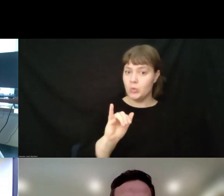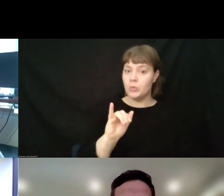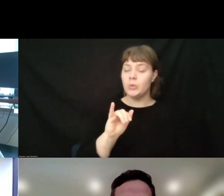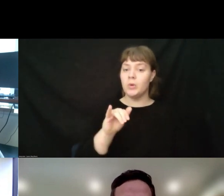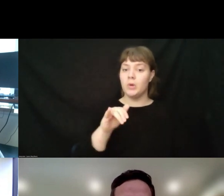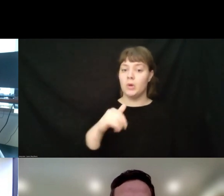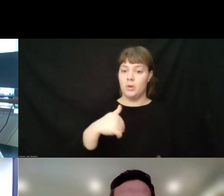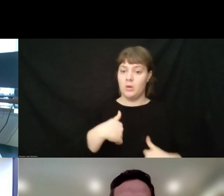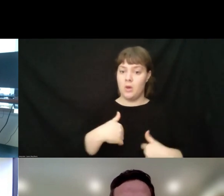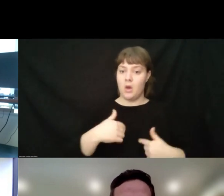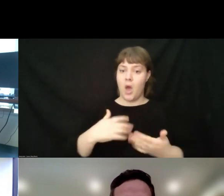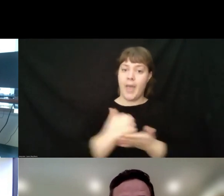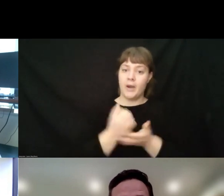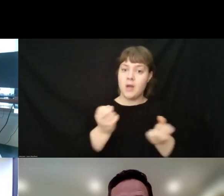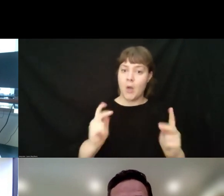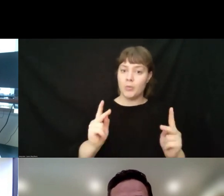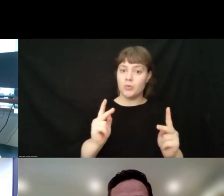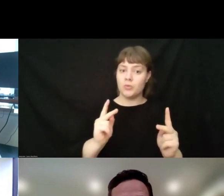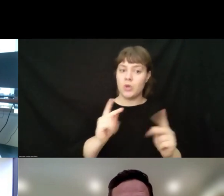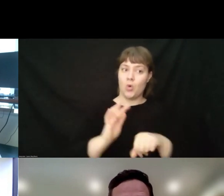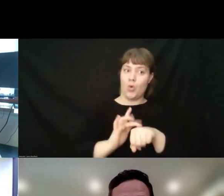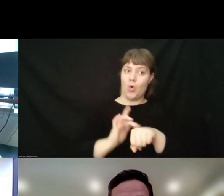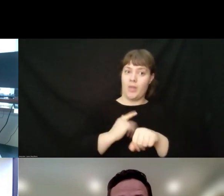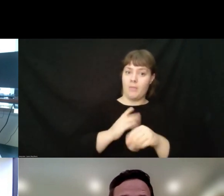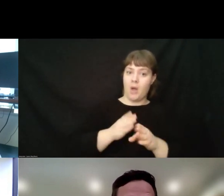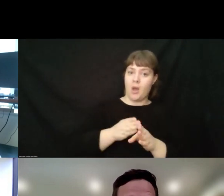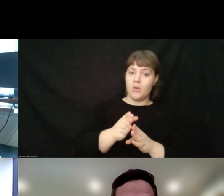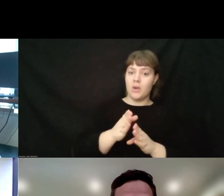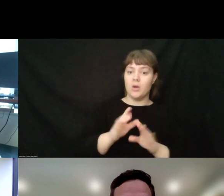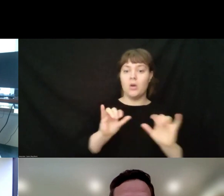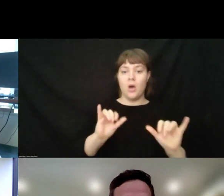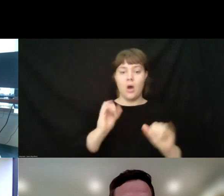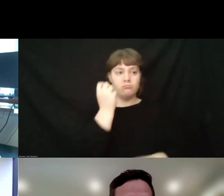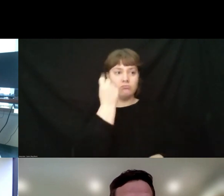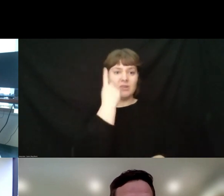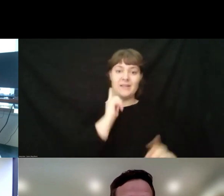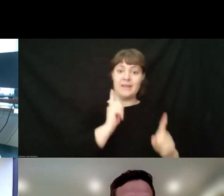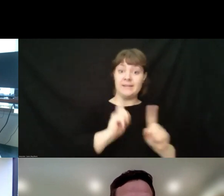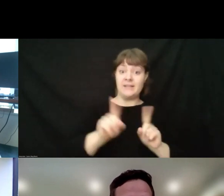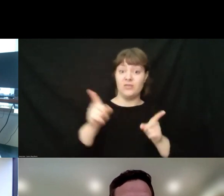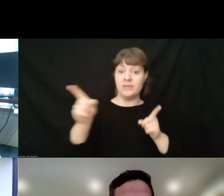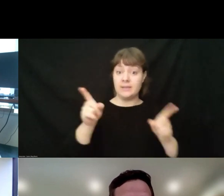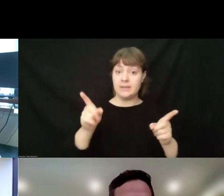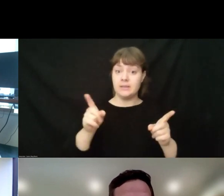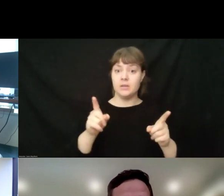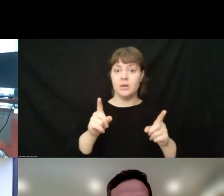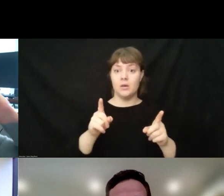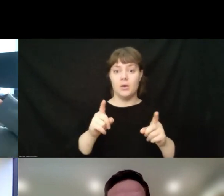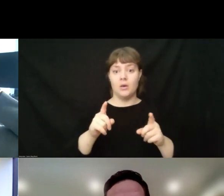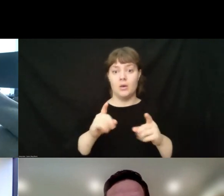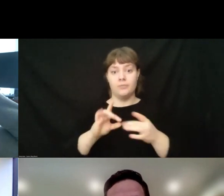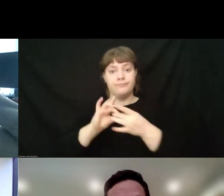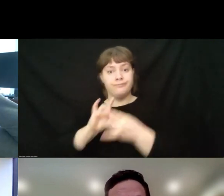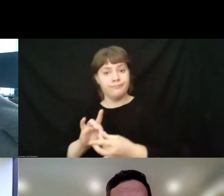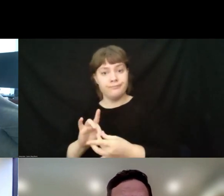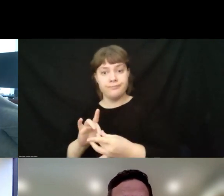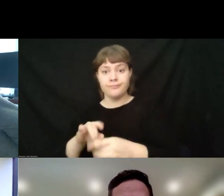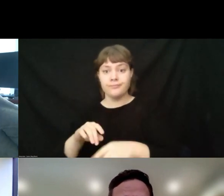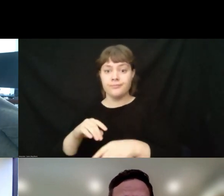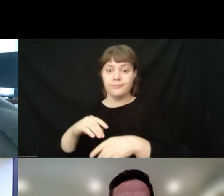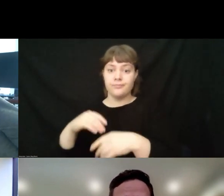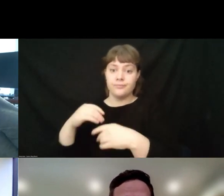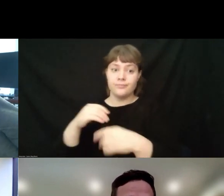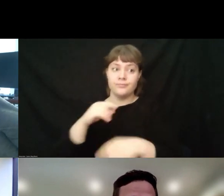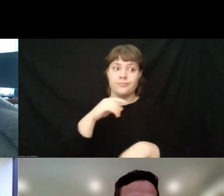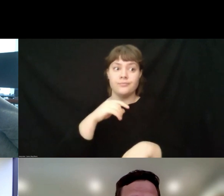opportunity earlier in my career to understand kind of the differences in terms of practicing in the main